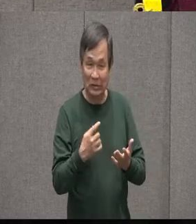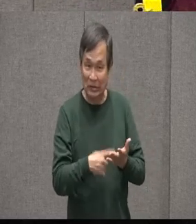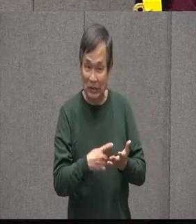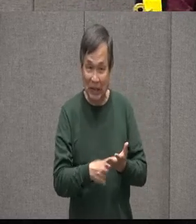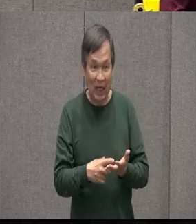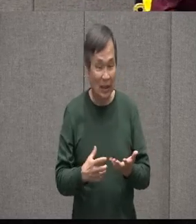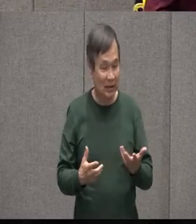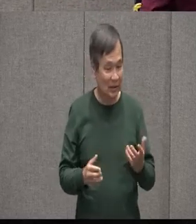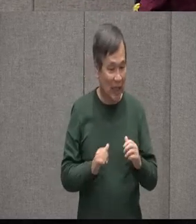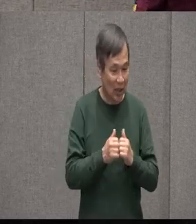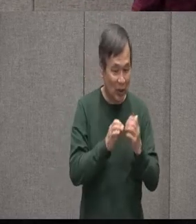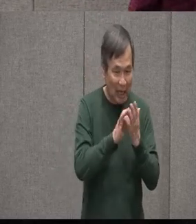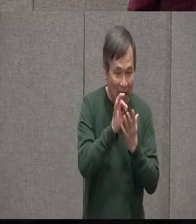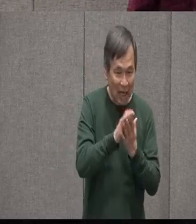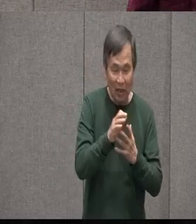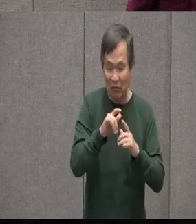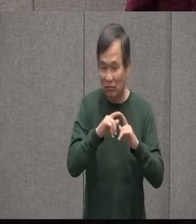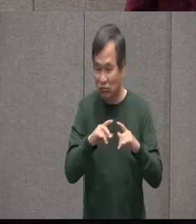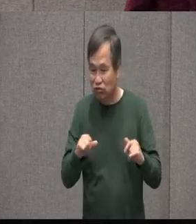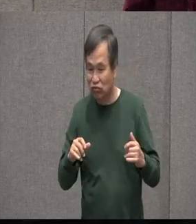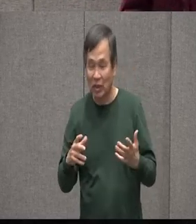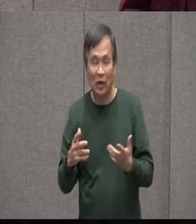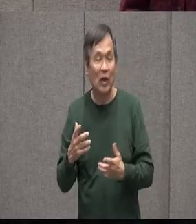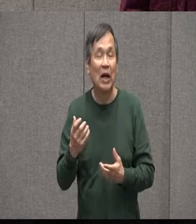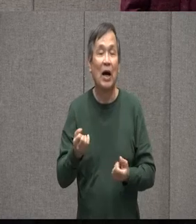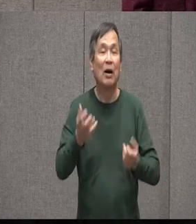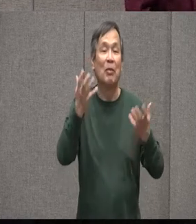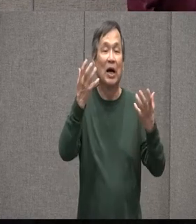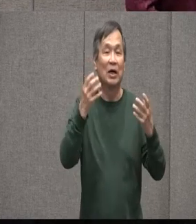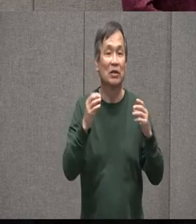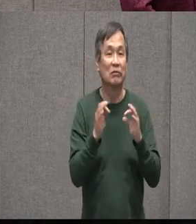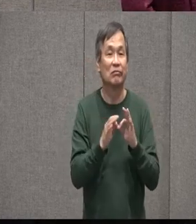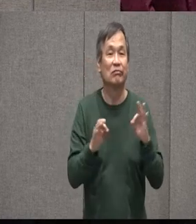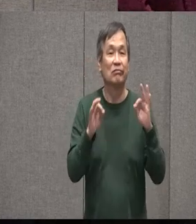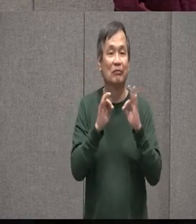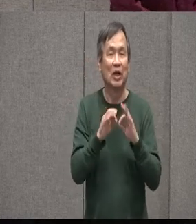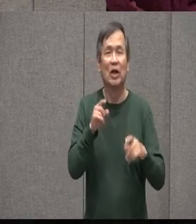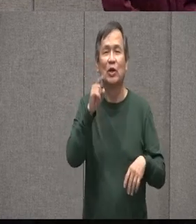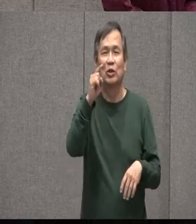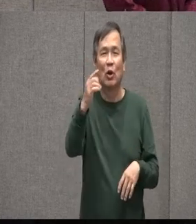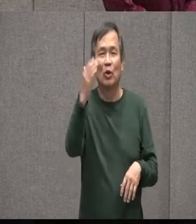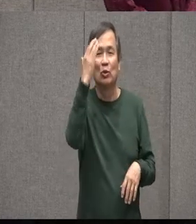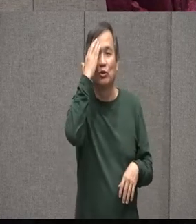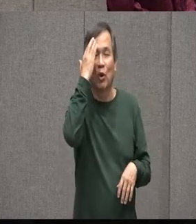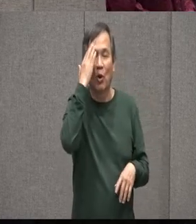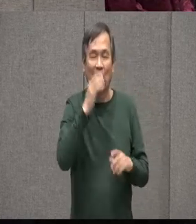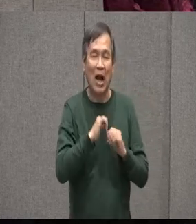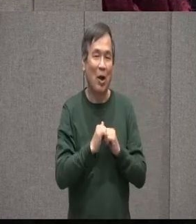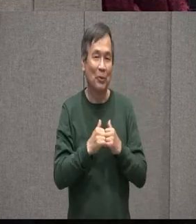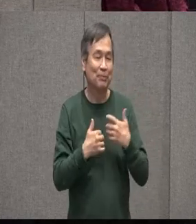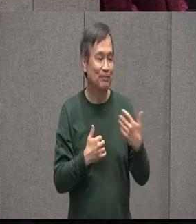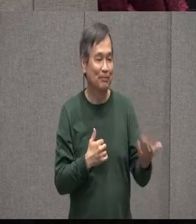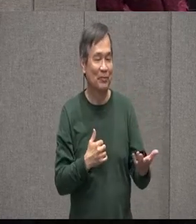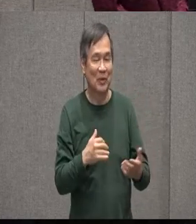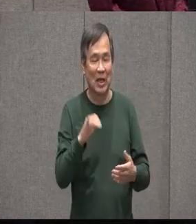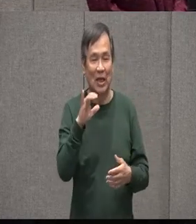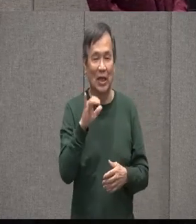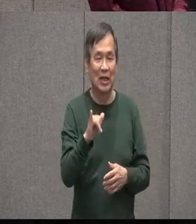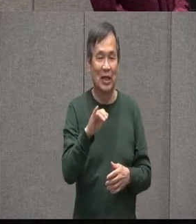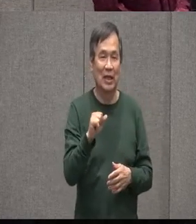dice that we get and what some of these different combinations are so that you can get a feel for how Yahtzee would